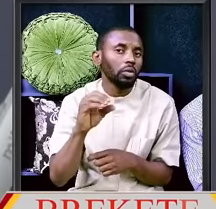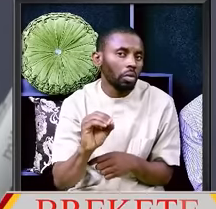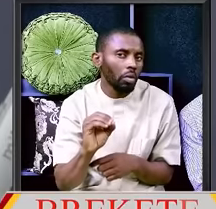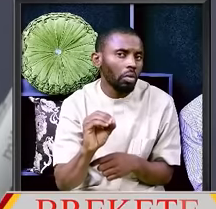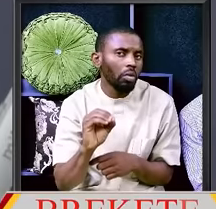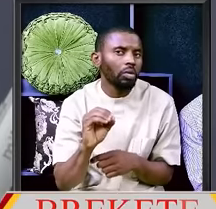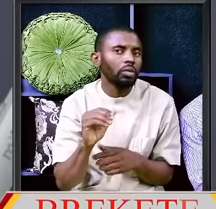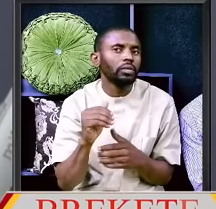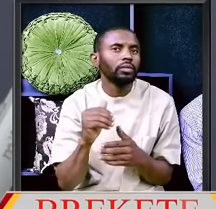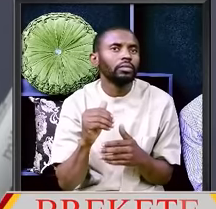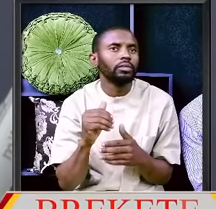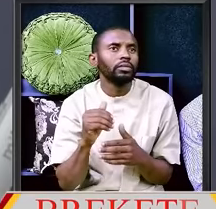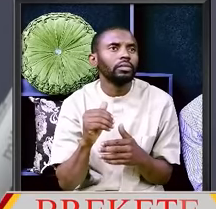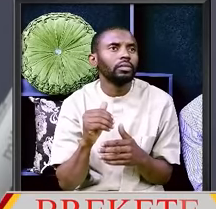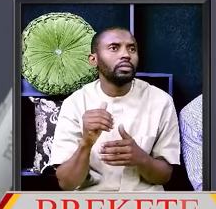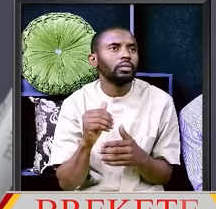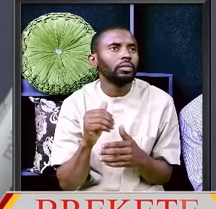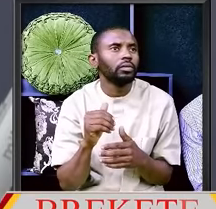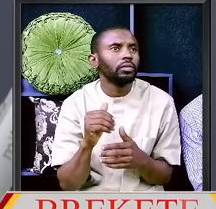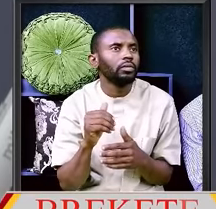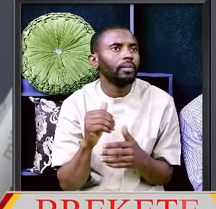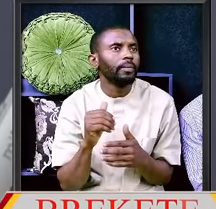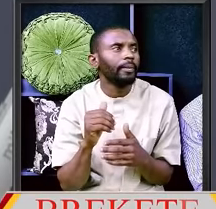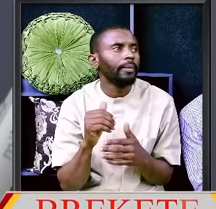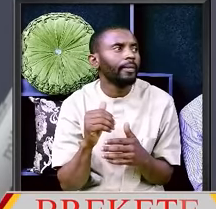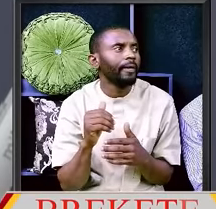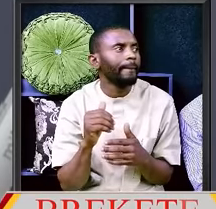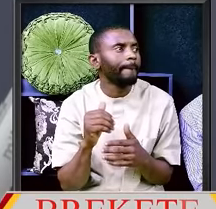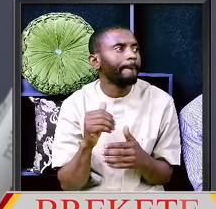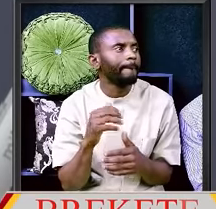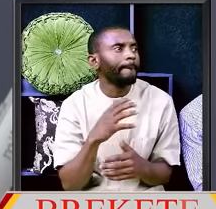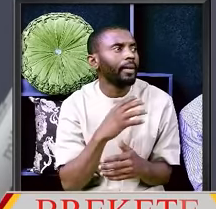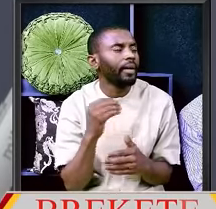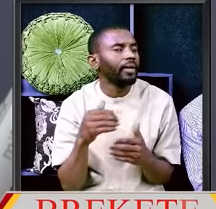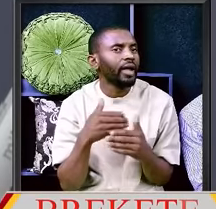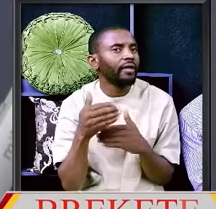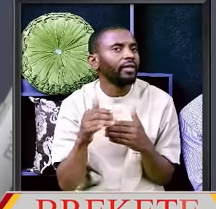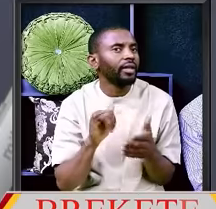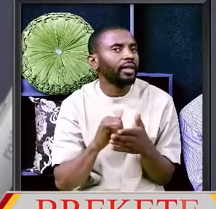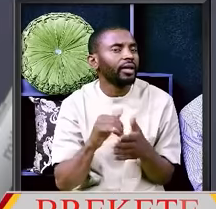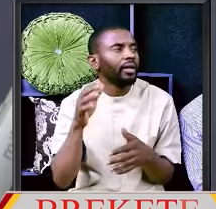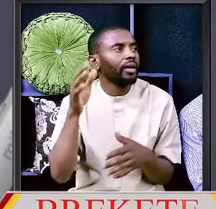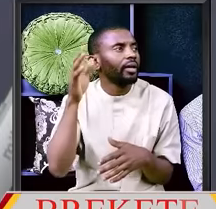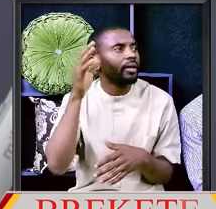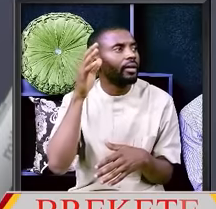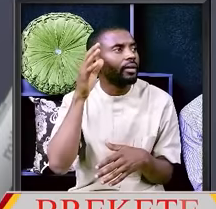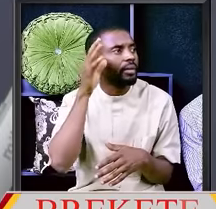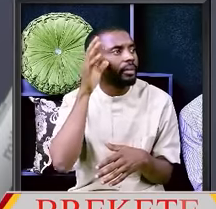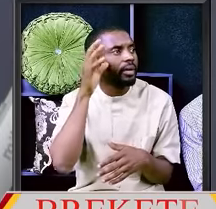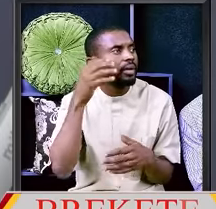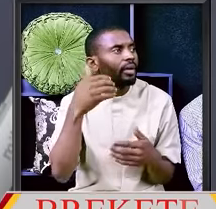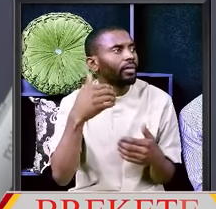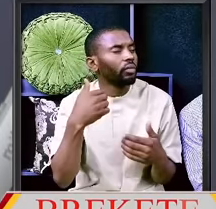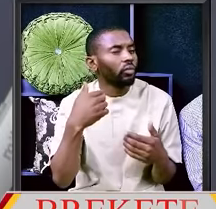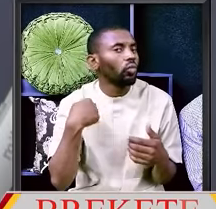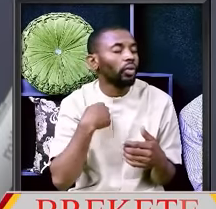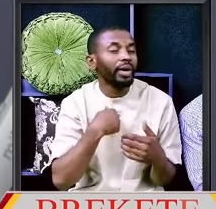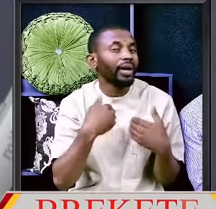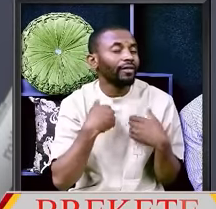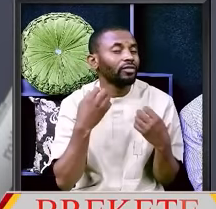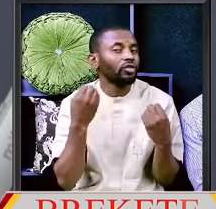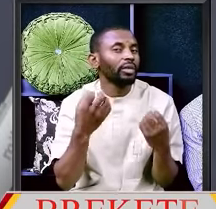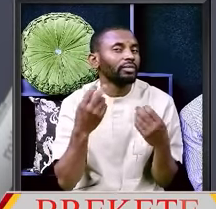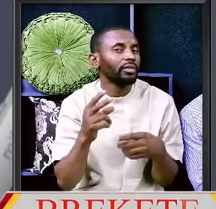After that was when the body was. Okay. And after that, Baba, we have so many videos, and